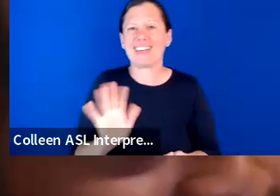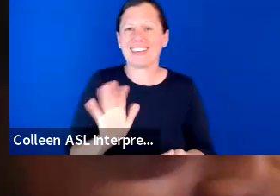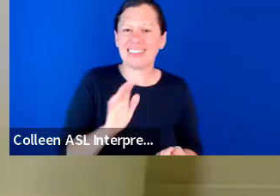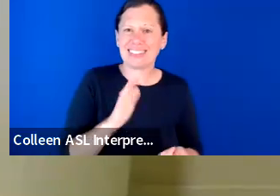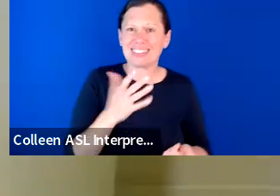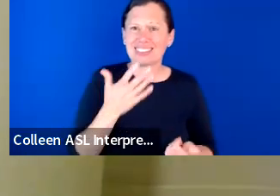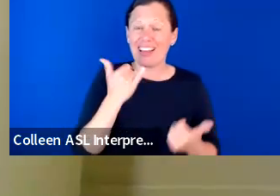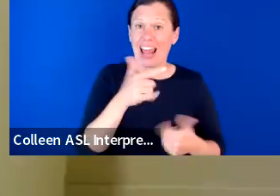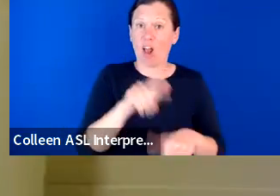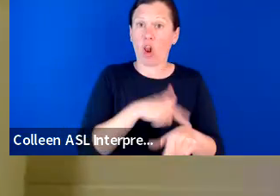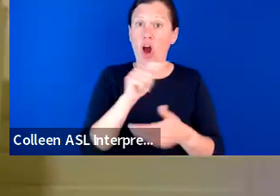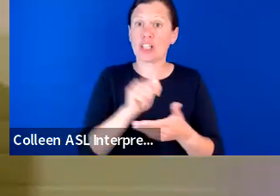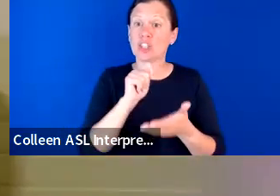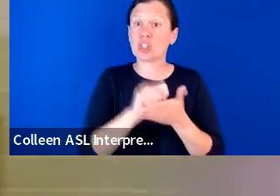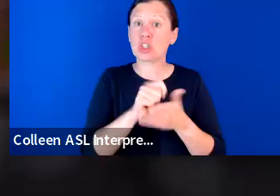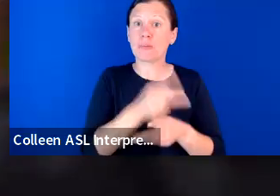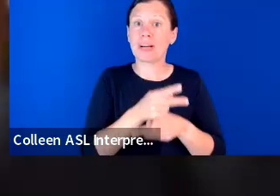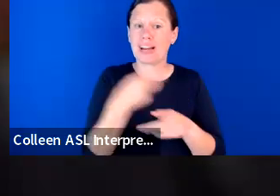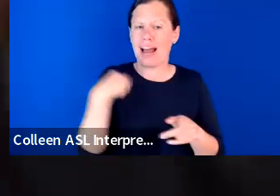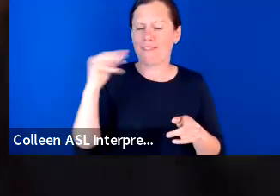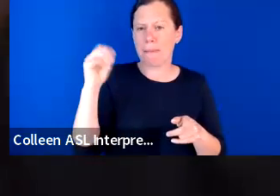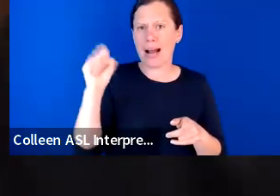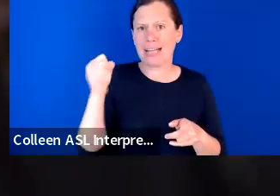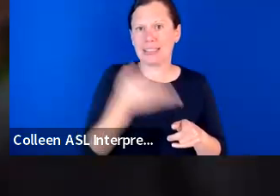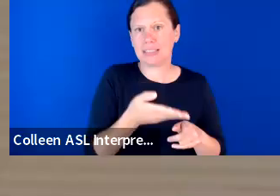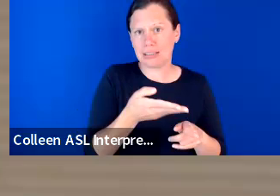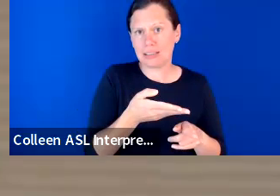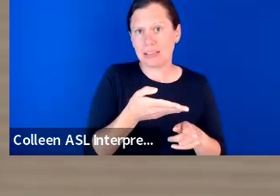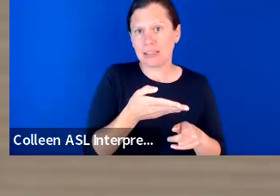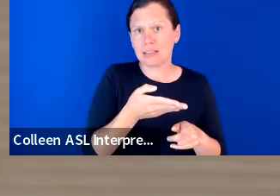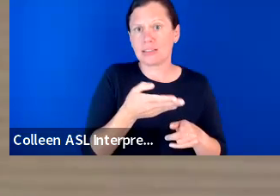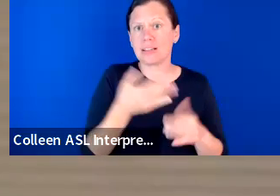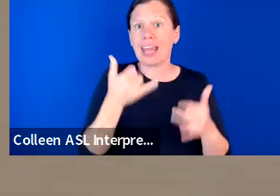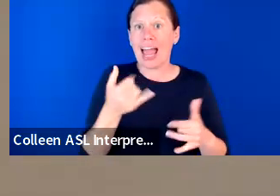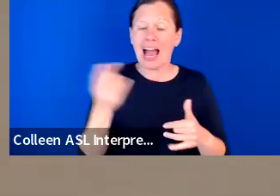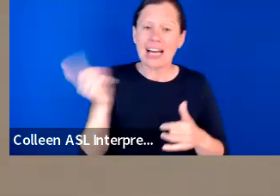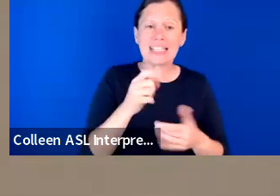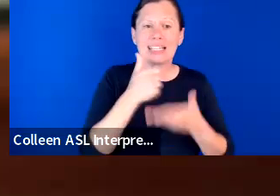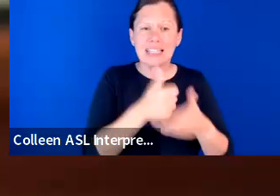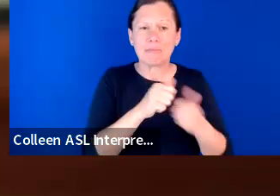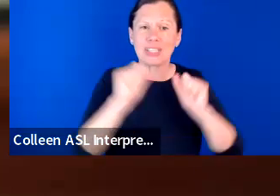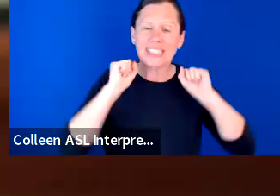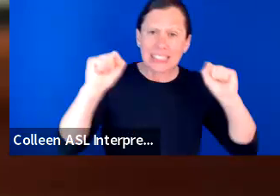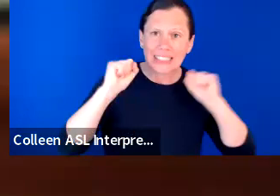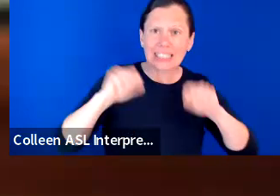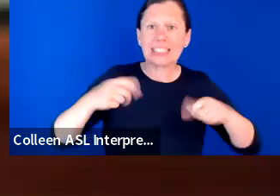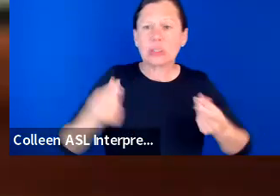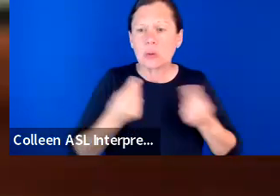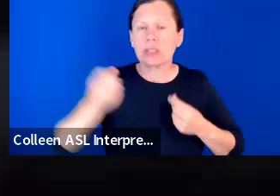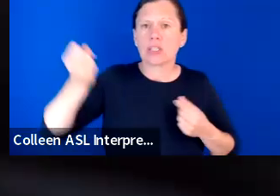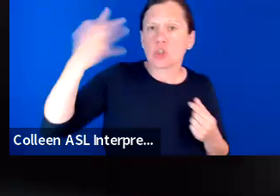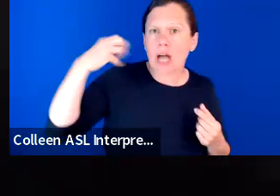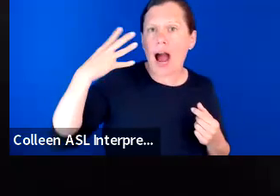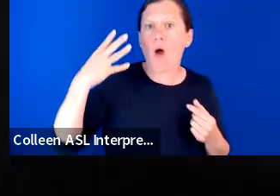have our caregivers that come into the home and help out with her. She gets showers every day. Walk Cares is a really